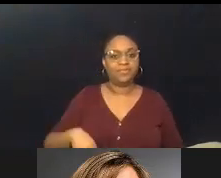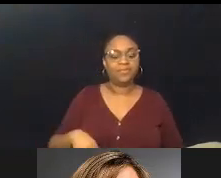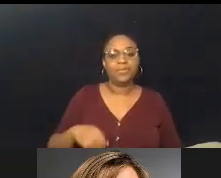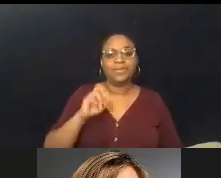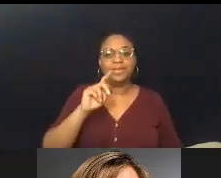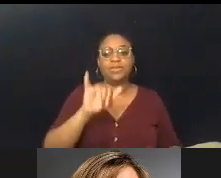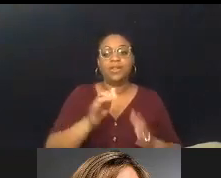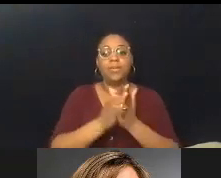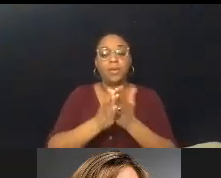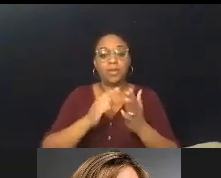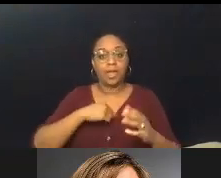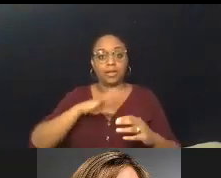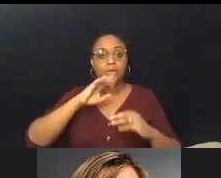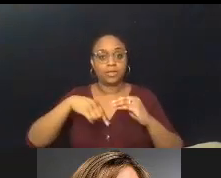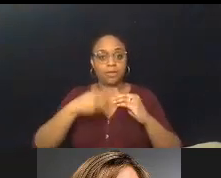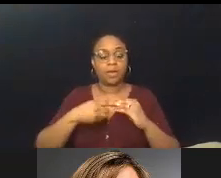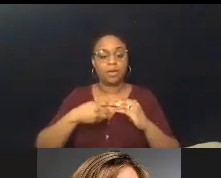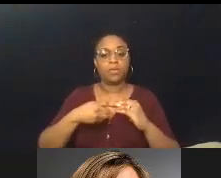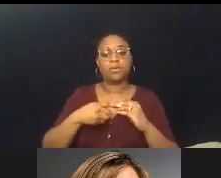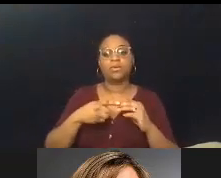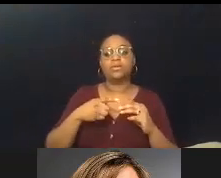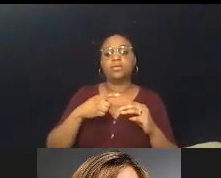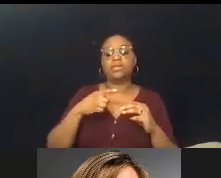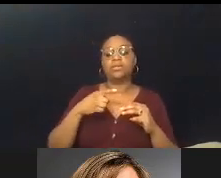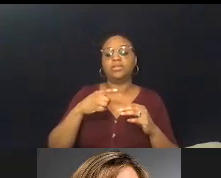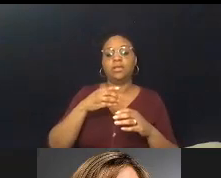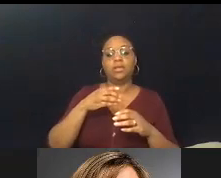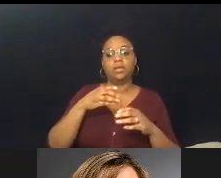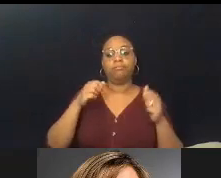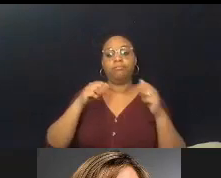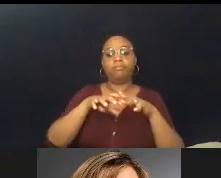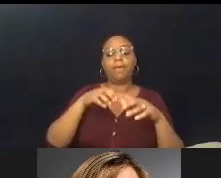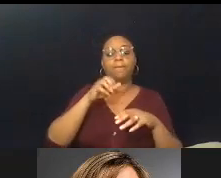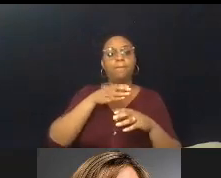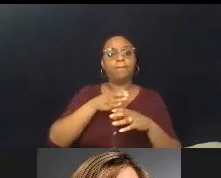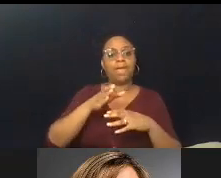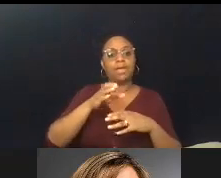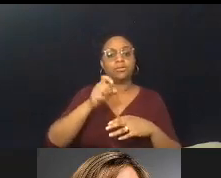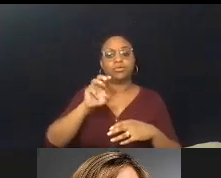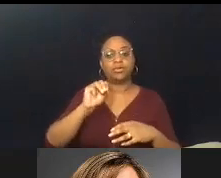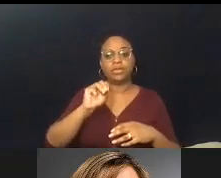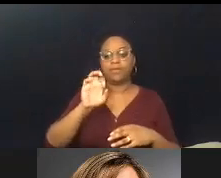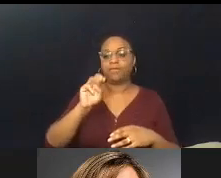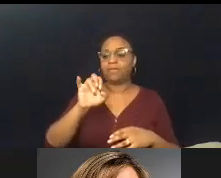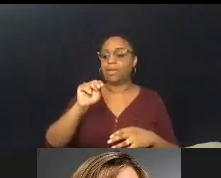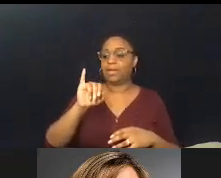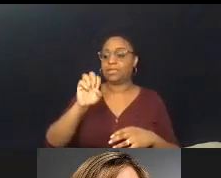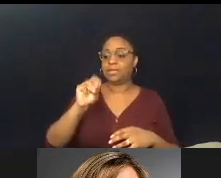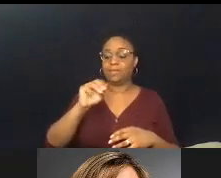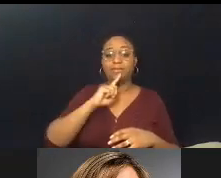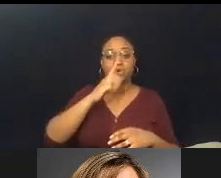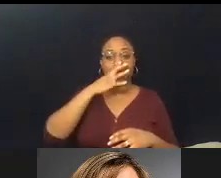that mainstream feminism has forgotten, like traditionally ignoring the voices of Black and brown women as well